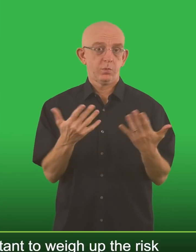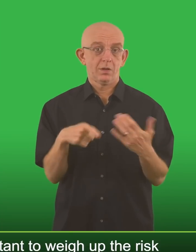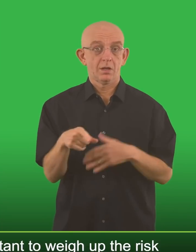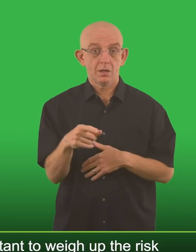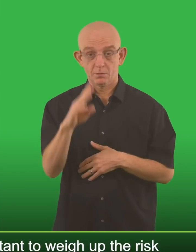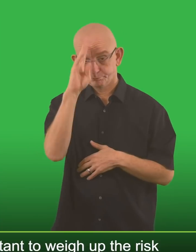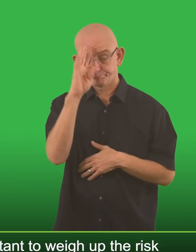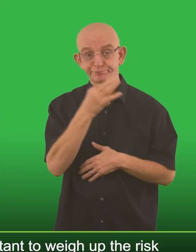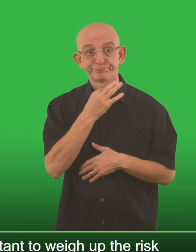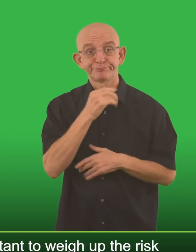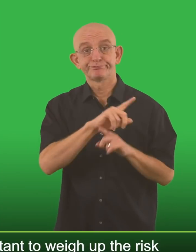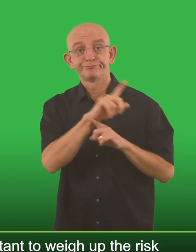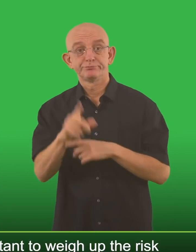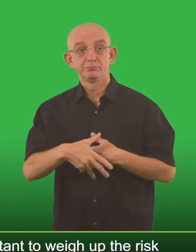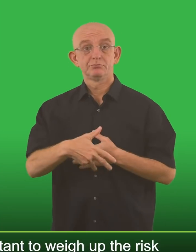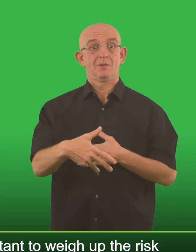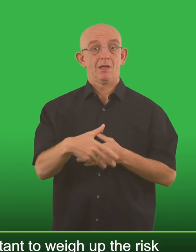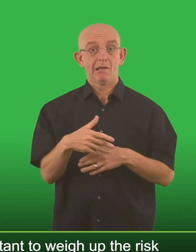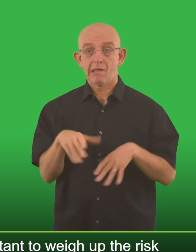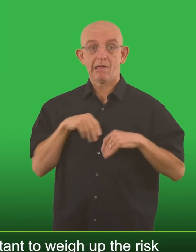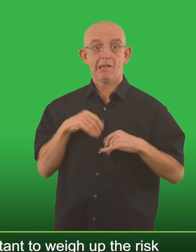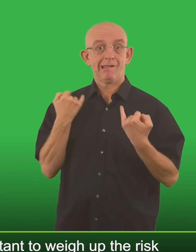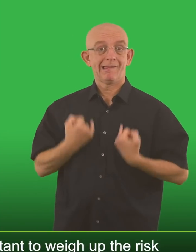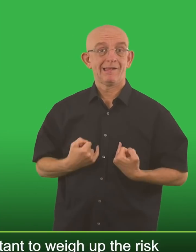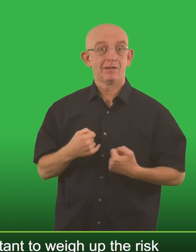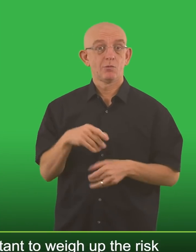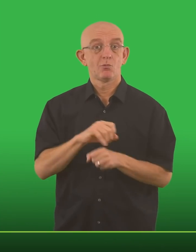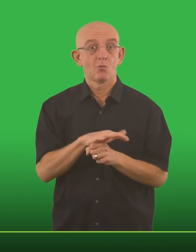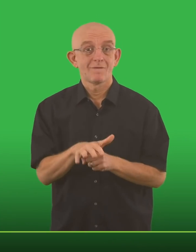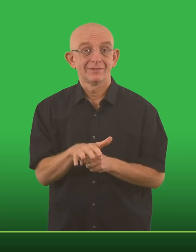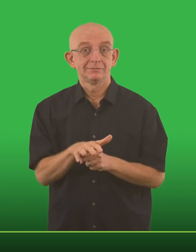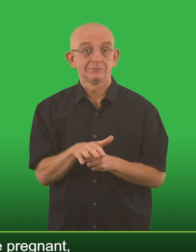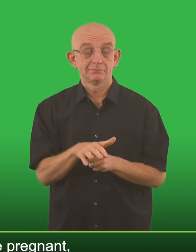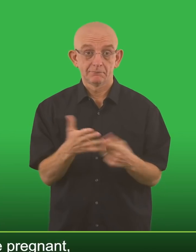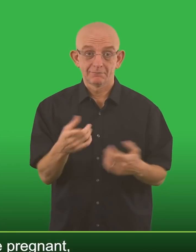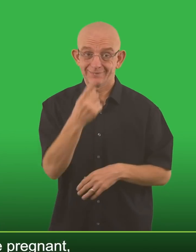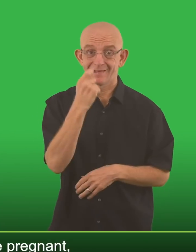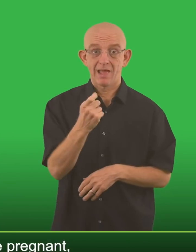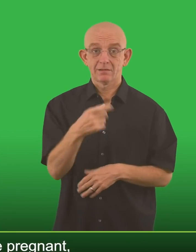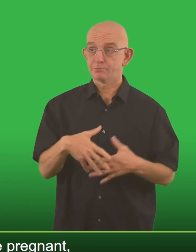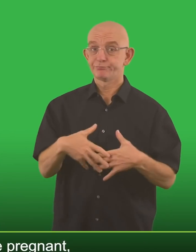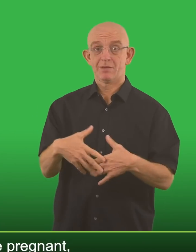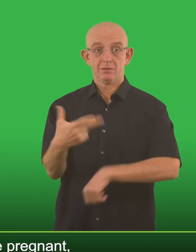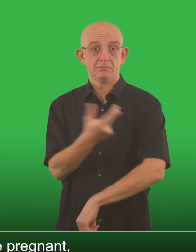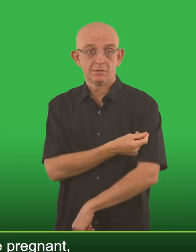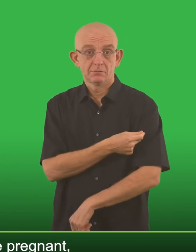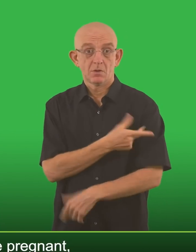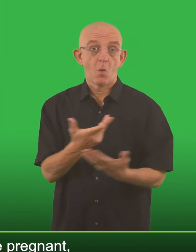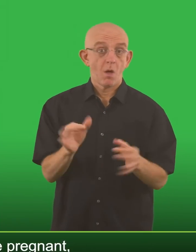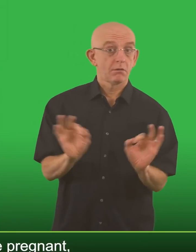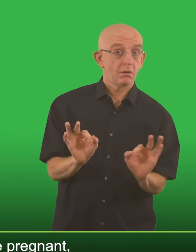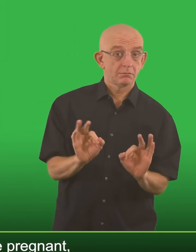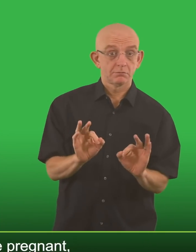to weigh up the risk that COVID can be serious if you catch it later in pregnancy. You can get vaccinated if you're pregnant or you're